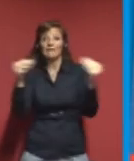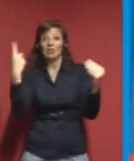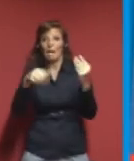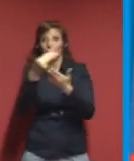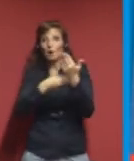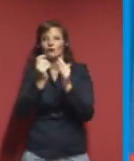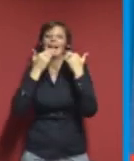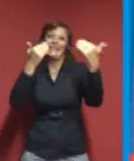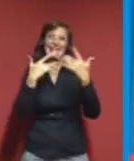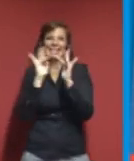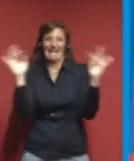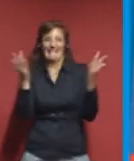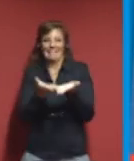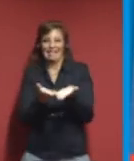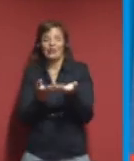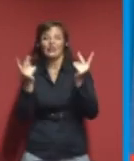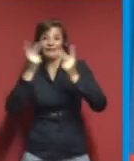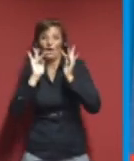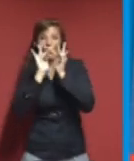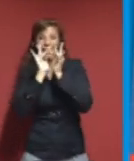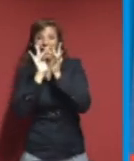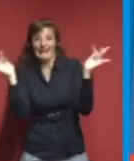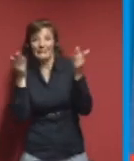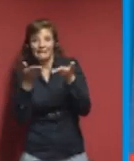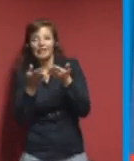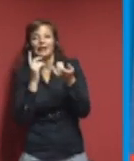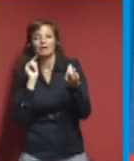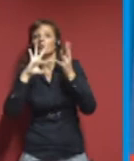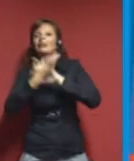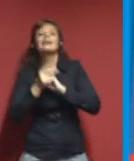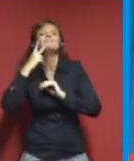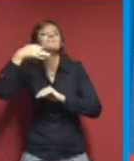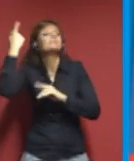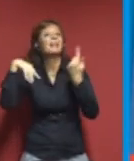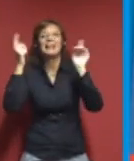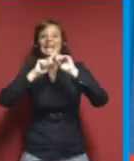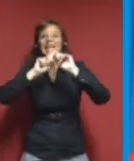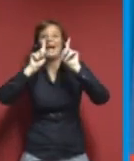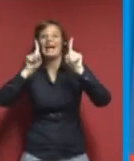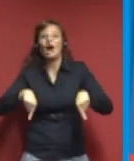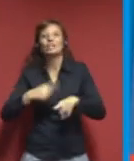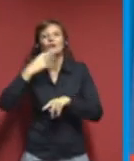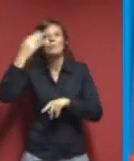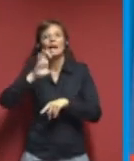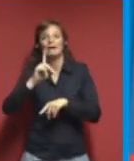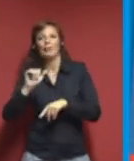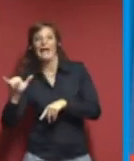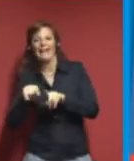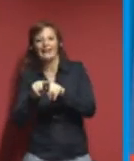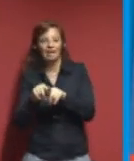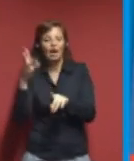itself became an index surplus store. I went onto eBay, I was looking for photoresistors, and I found that you could buy